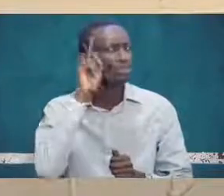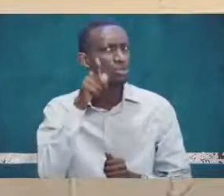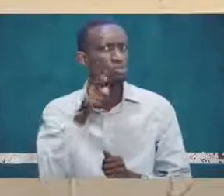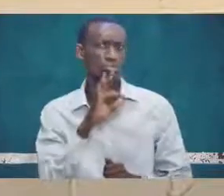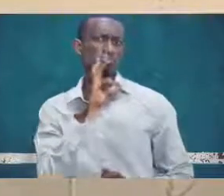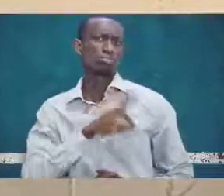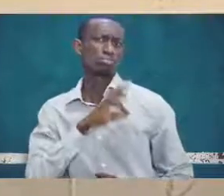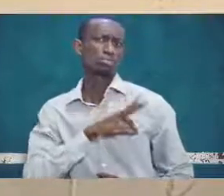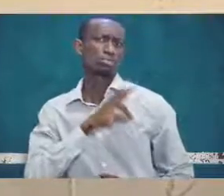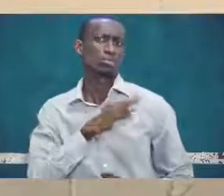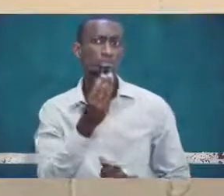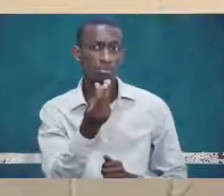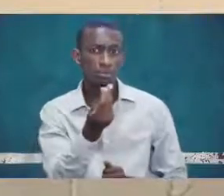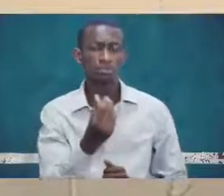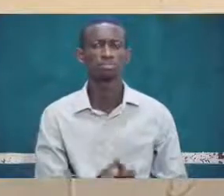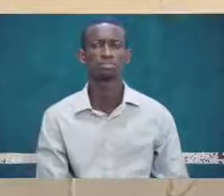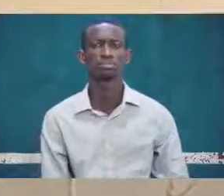You are paid